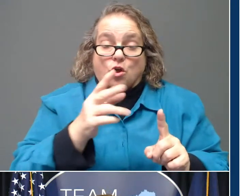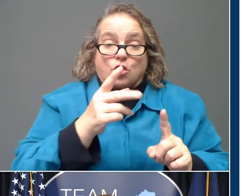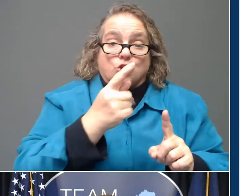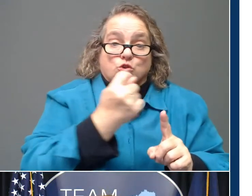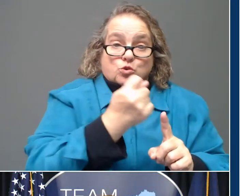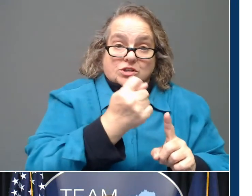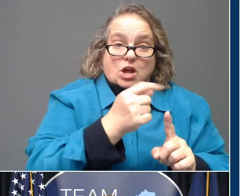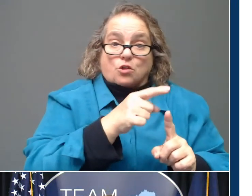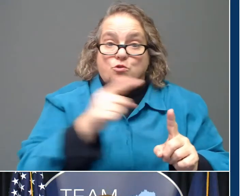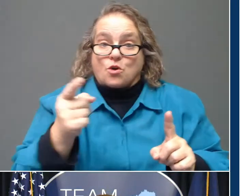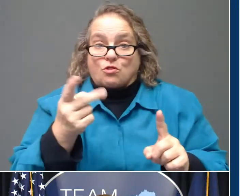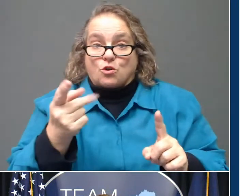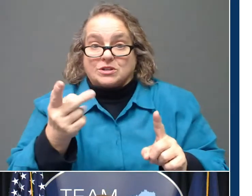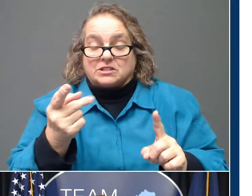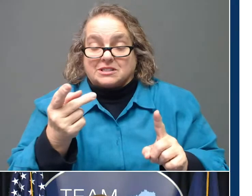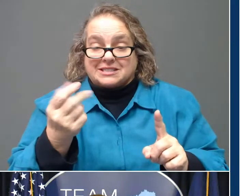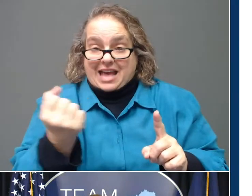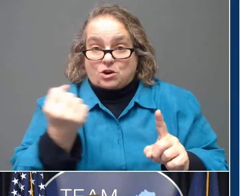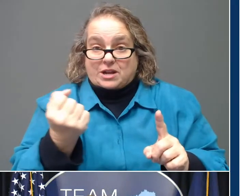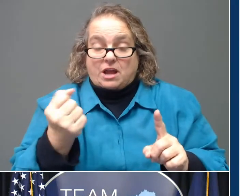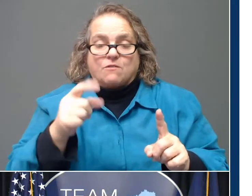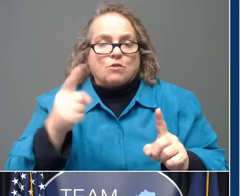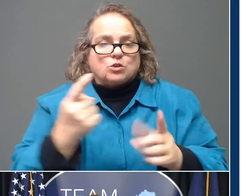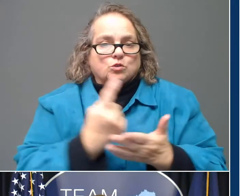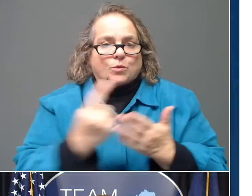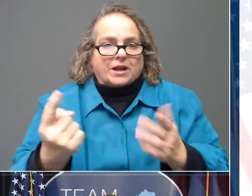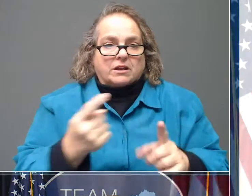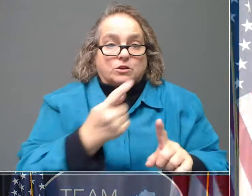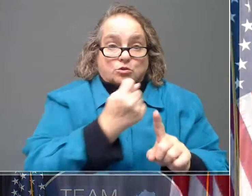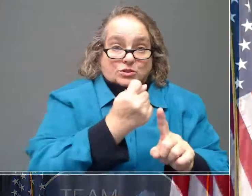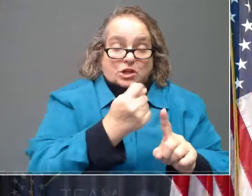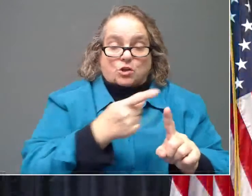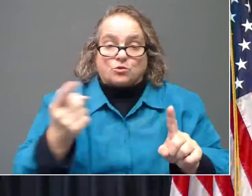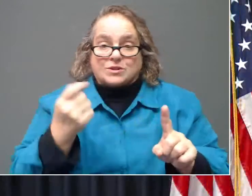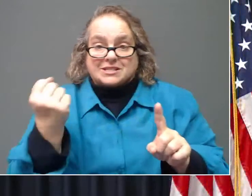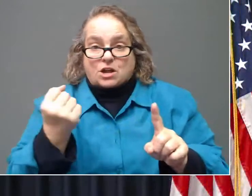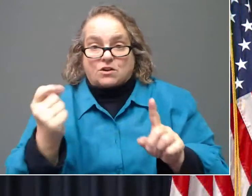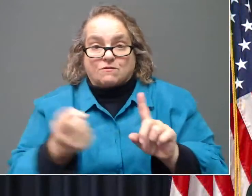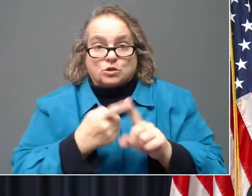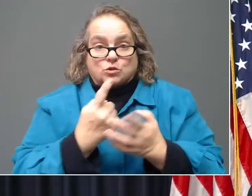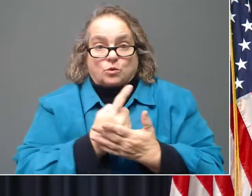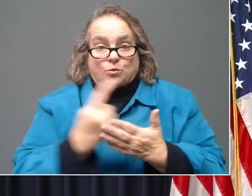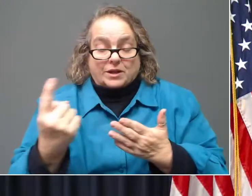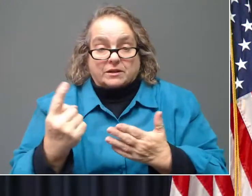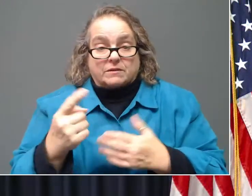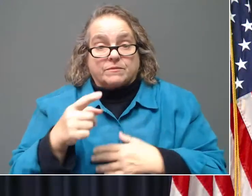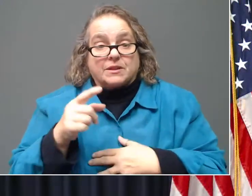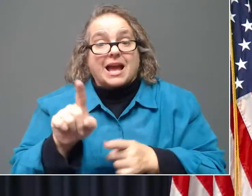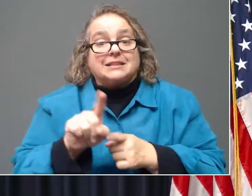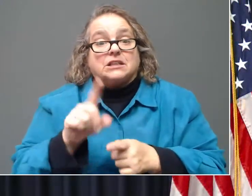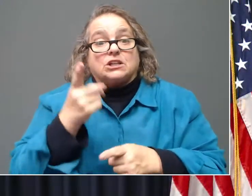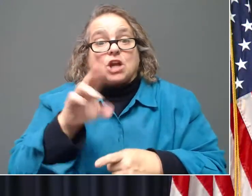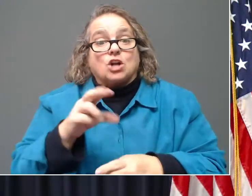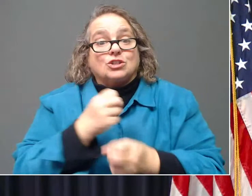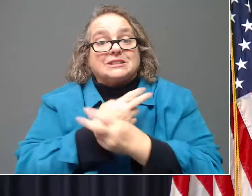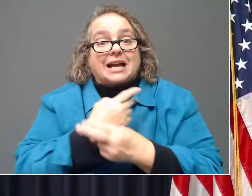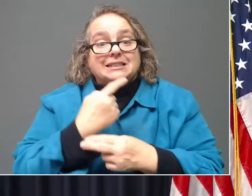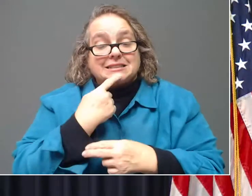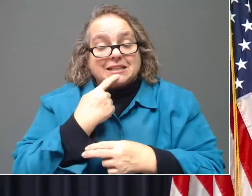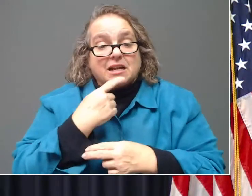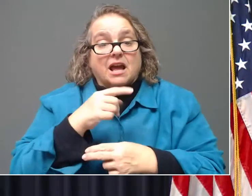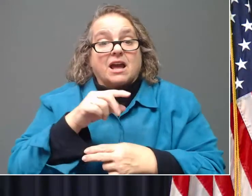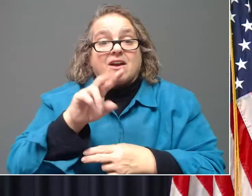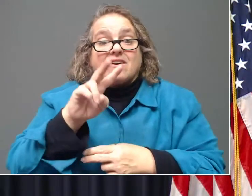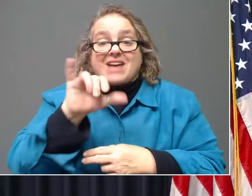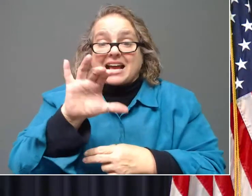week. As Dr. Stack has said, the Find a Vaccine website and hotline will go live at